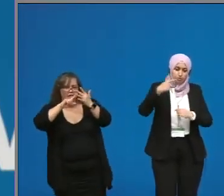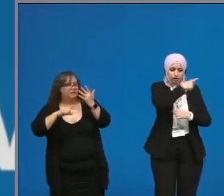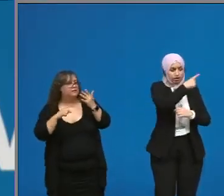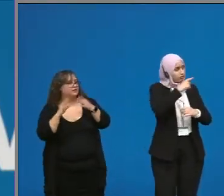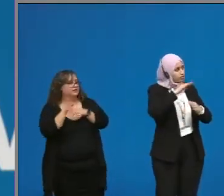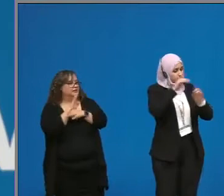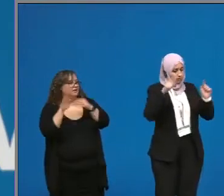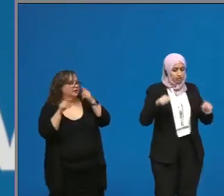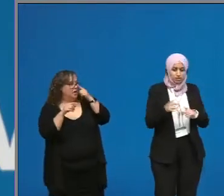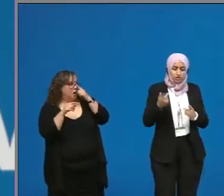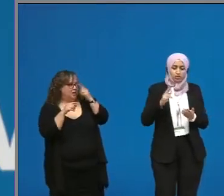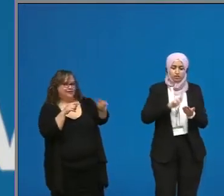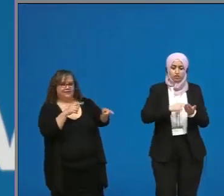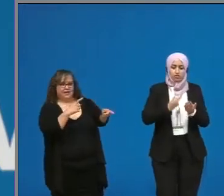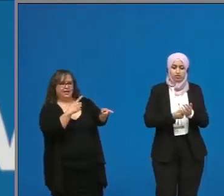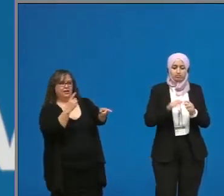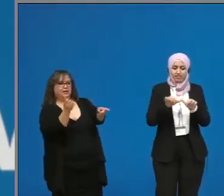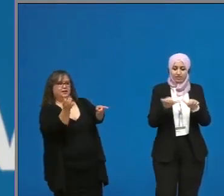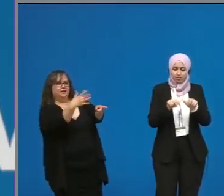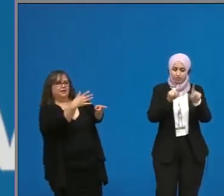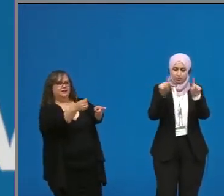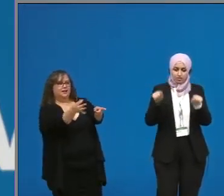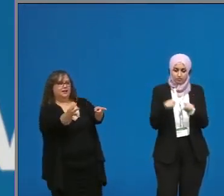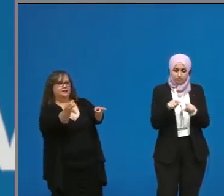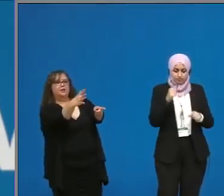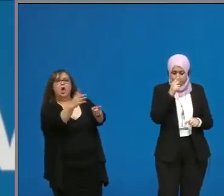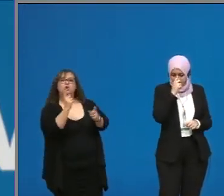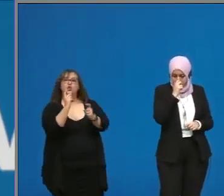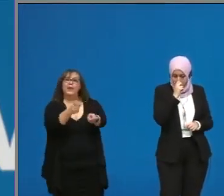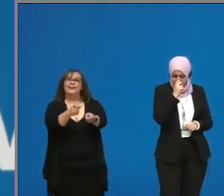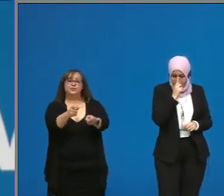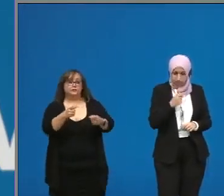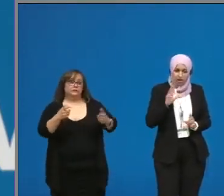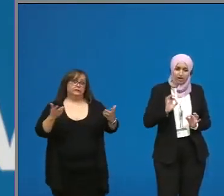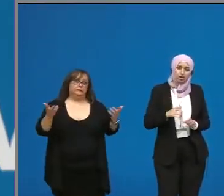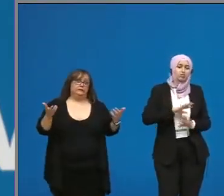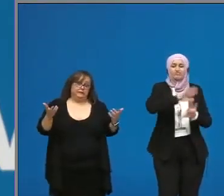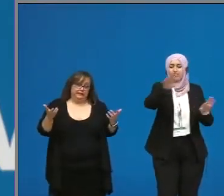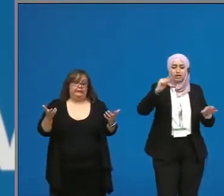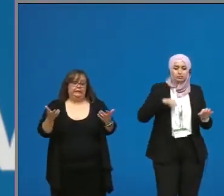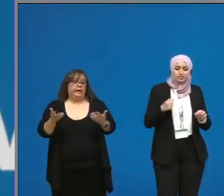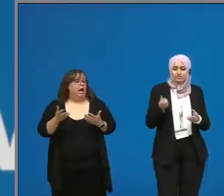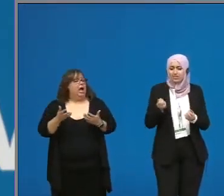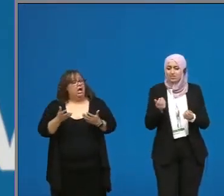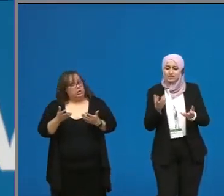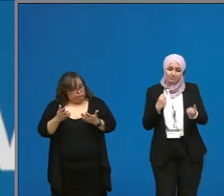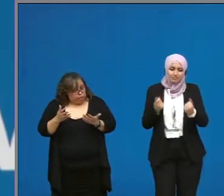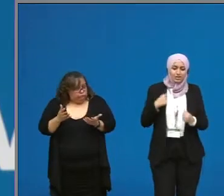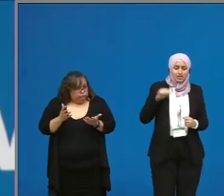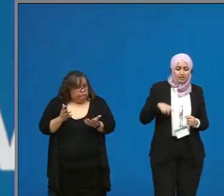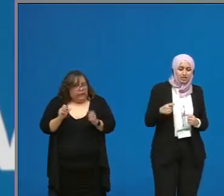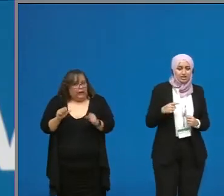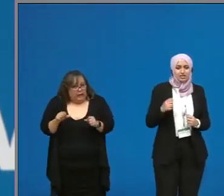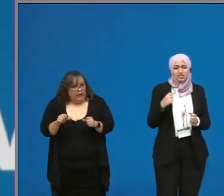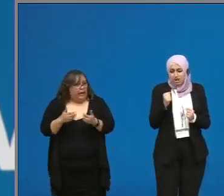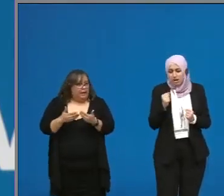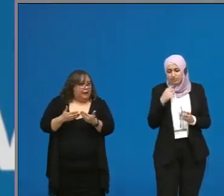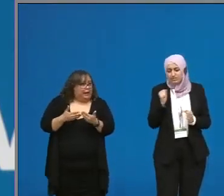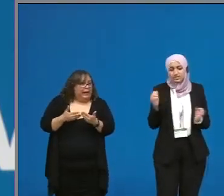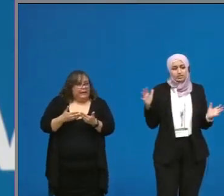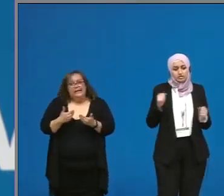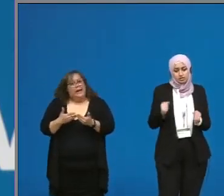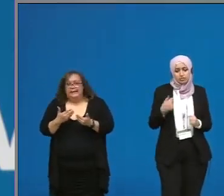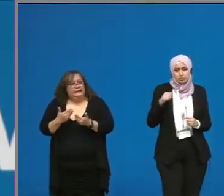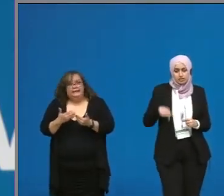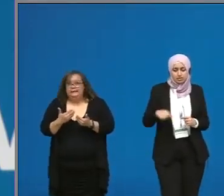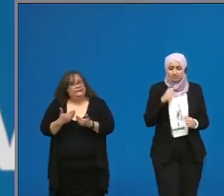sorry? Donations. Oh, it's not that easy, believe it or not. We're trying. But actually, we